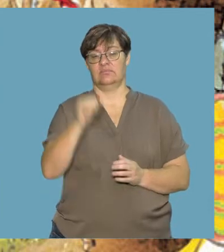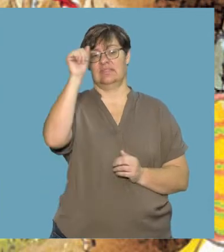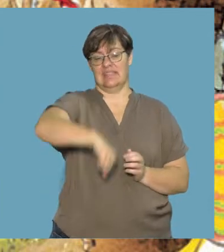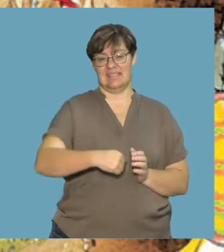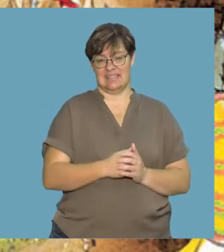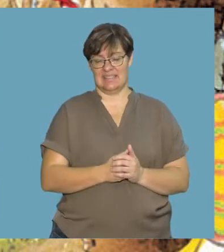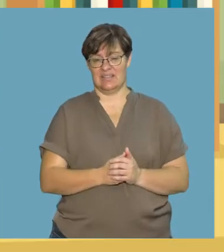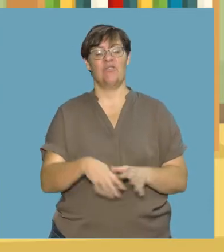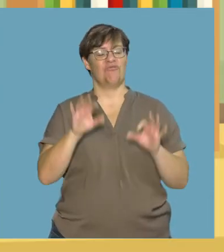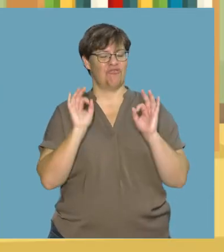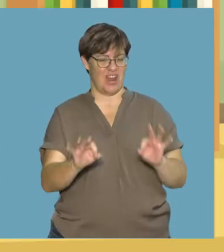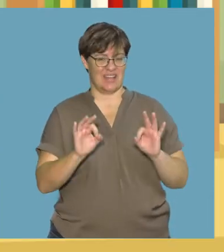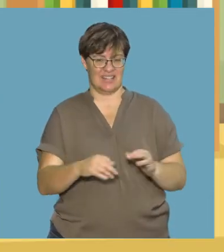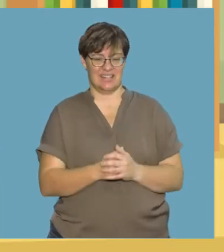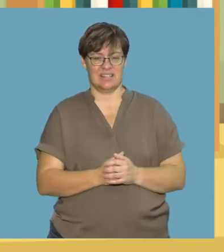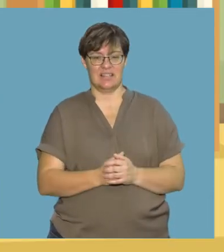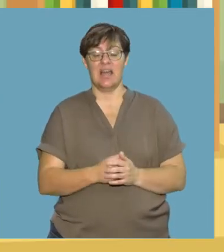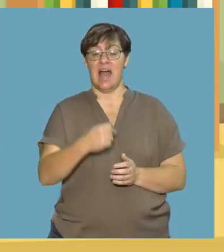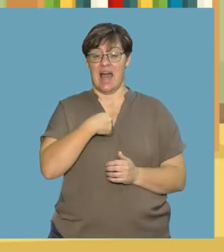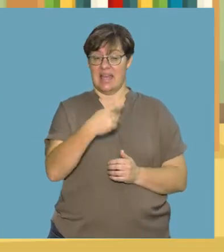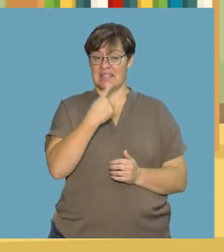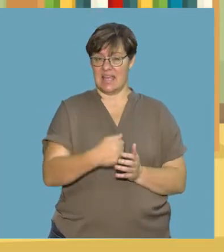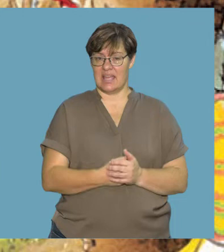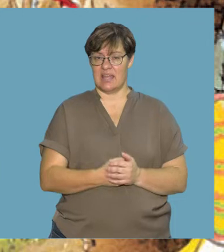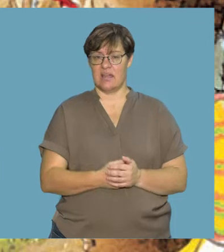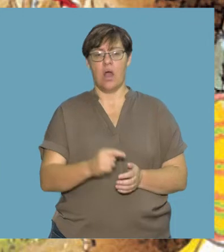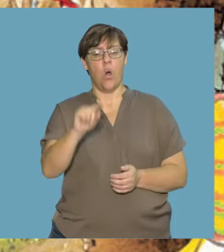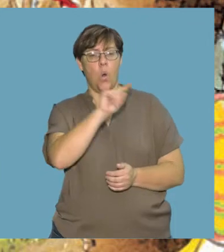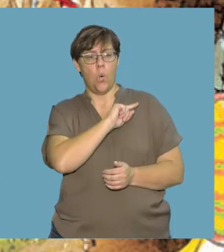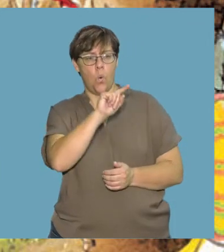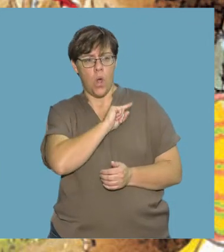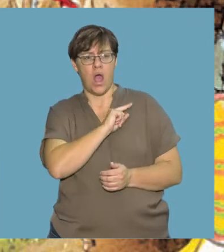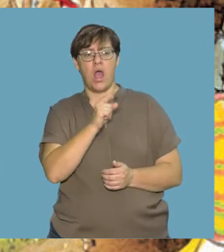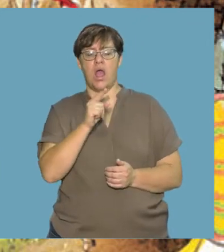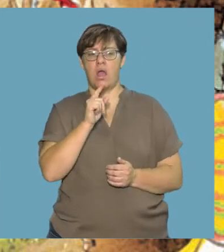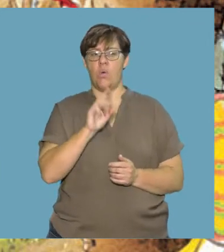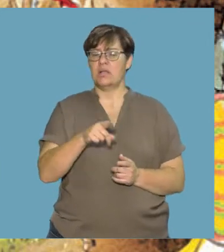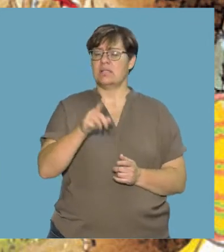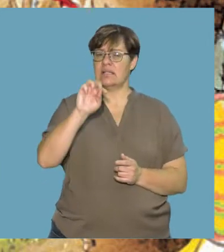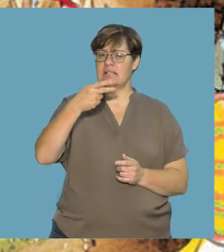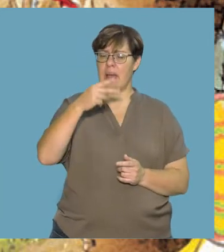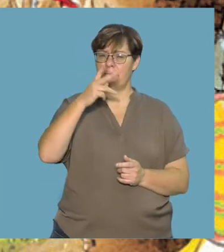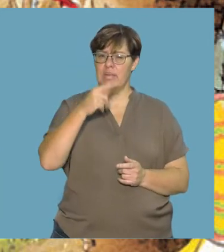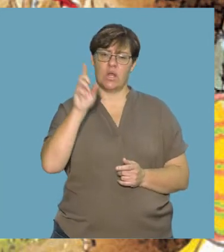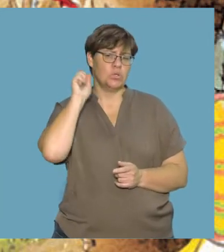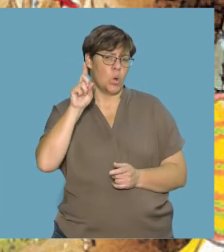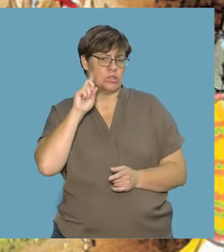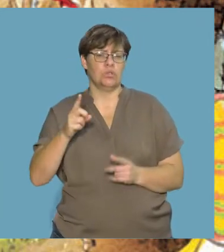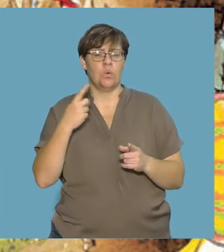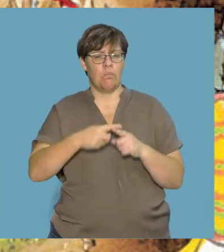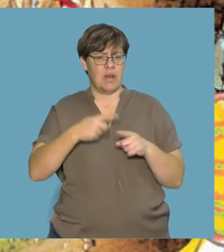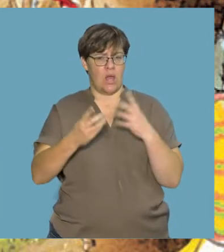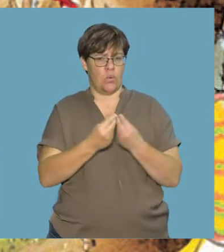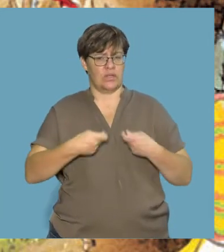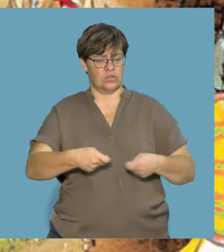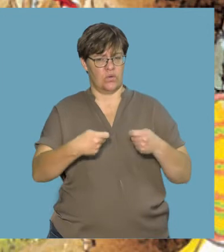yes, that's right. I say, why was Tammy naughty to play with the stove? You say, he